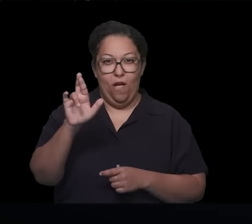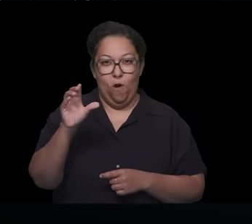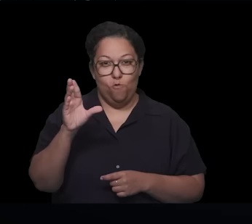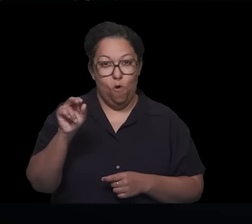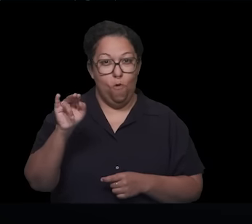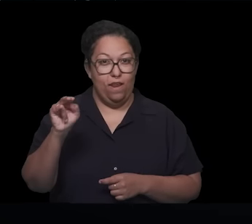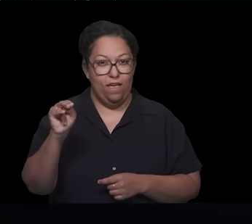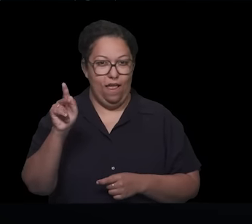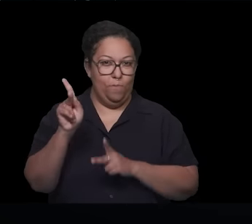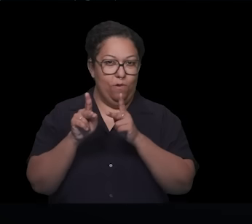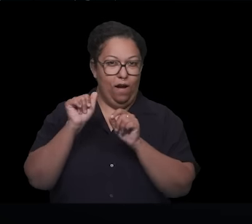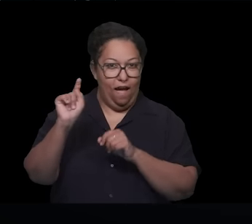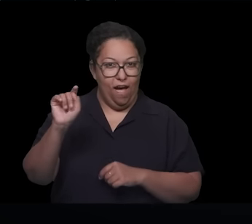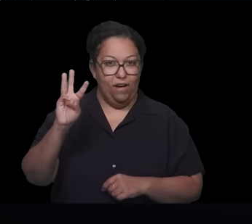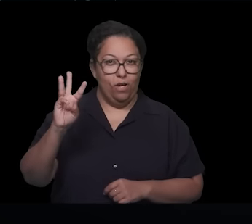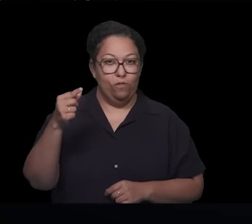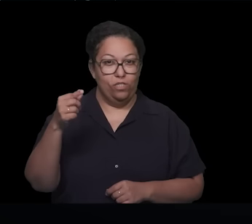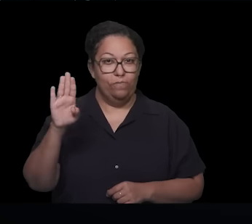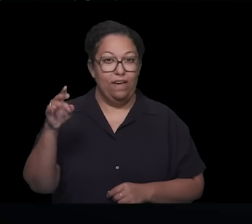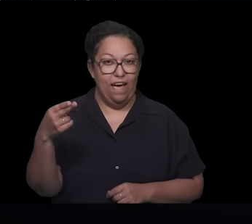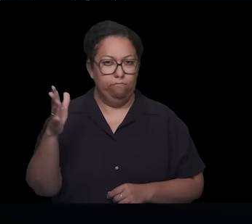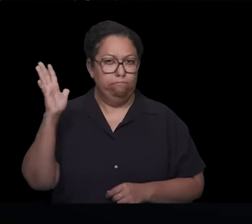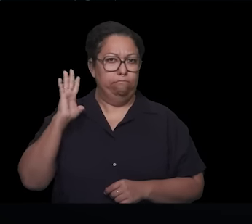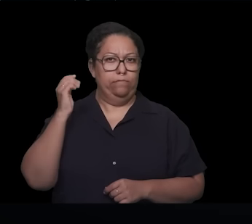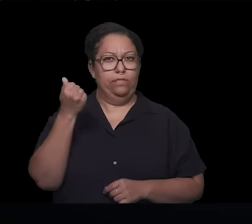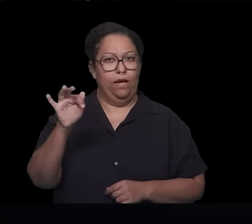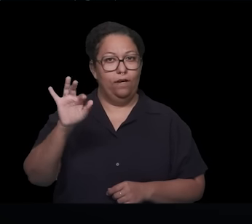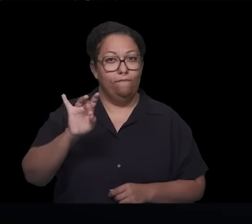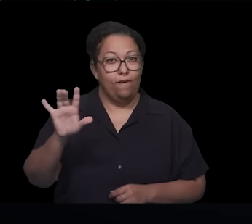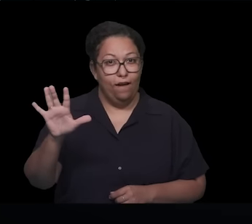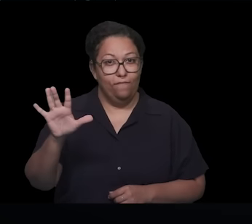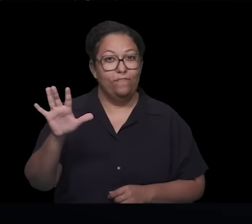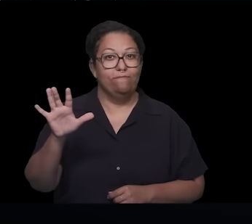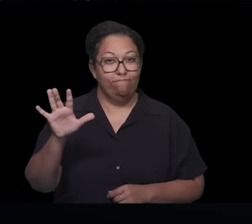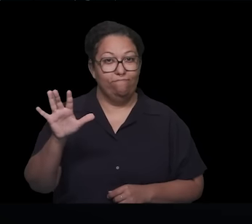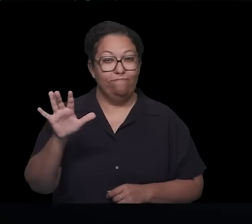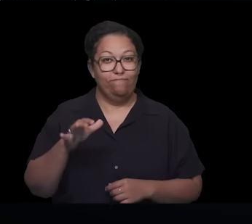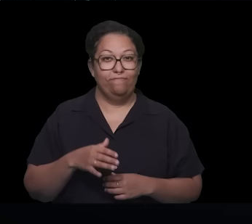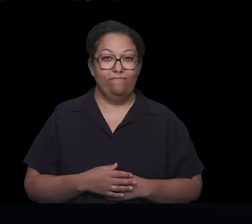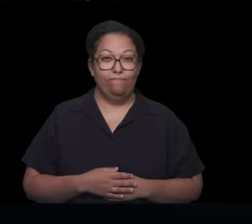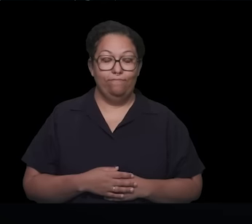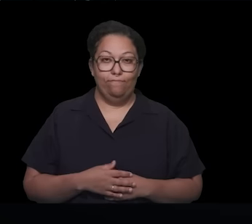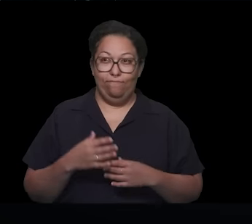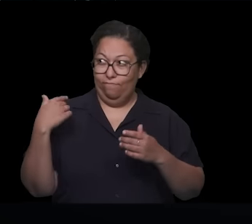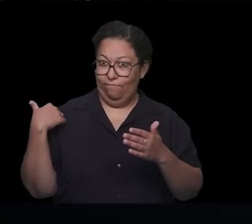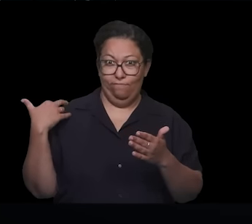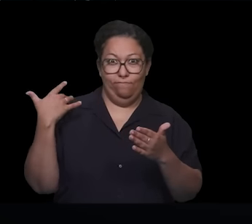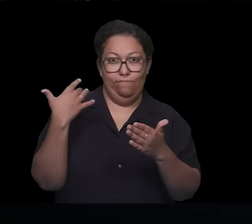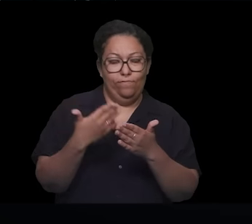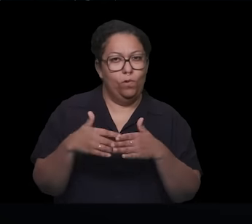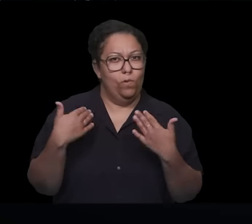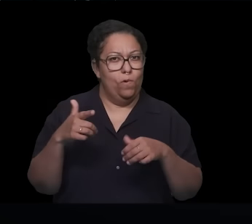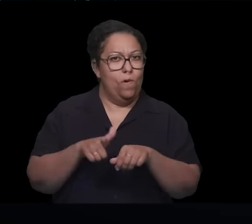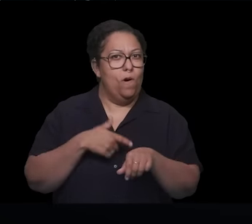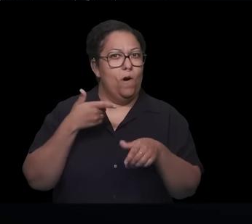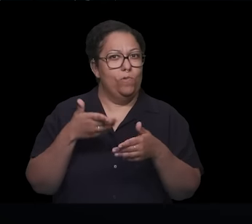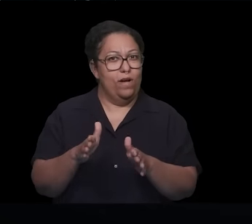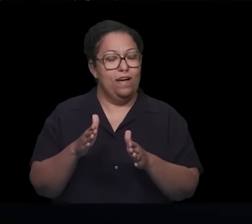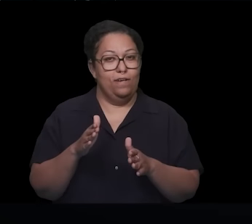Barry Cronin and the folks at WGBH. That was back in 1985. Well, we've come a long